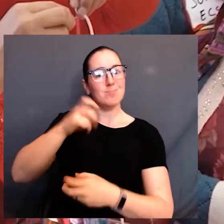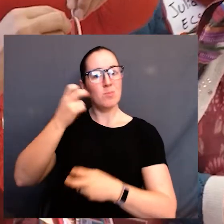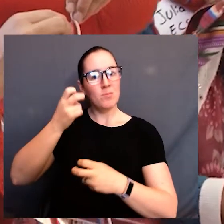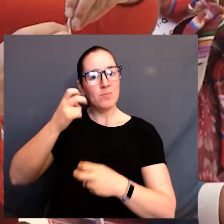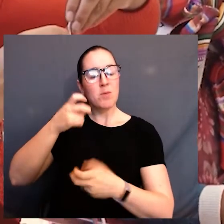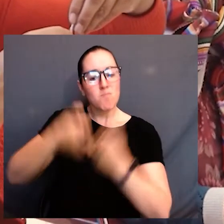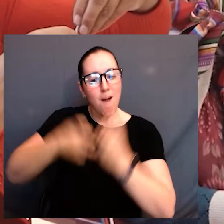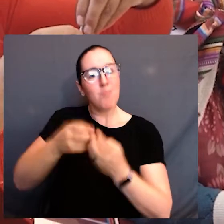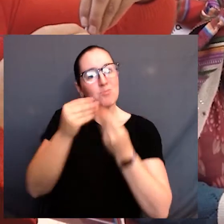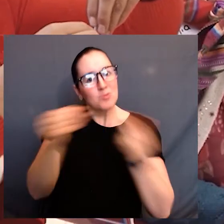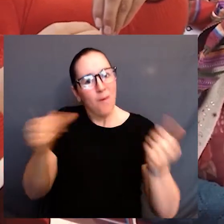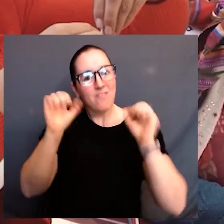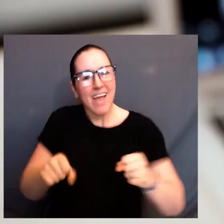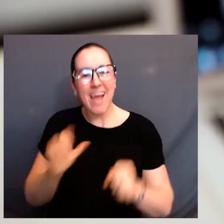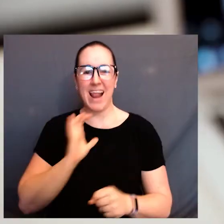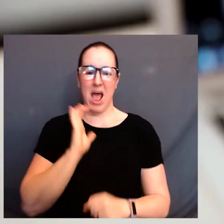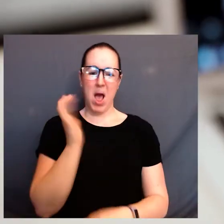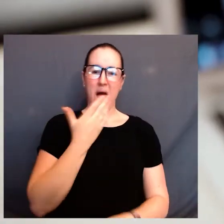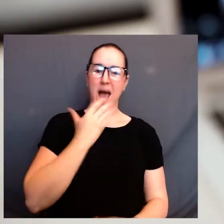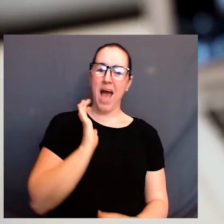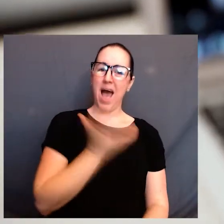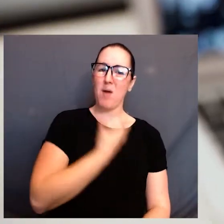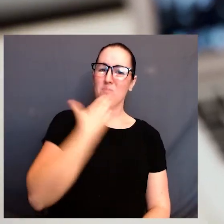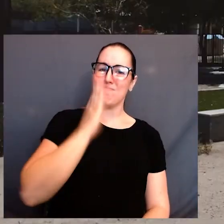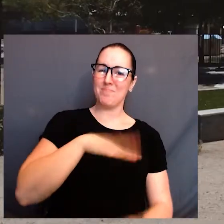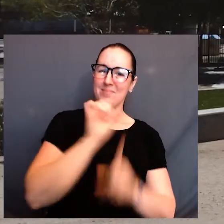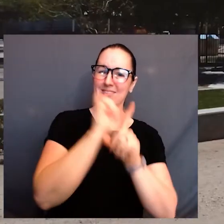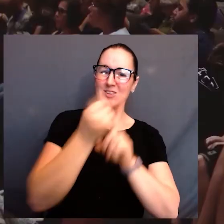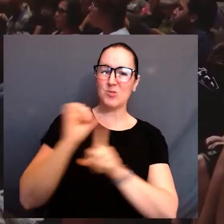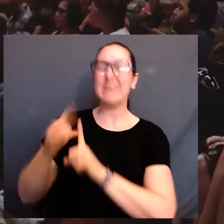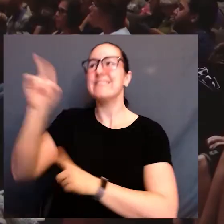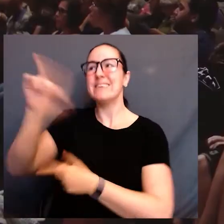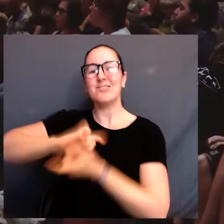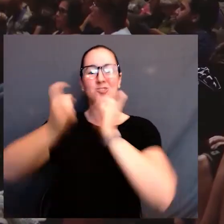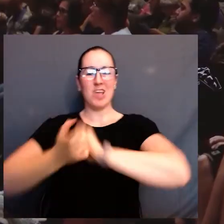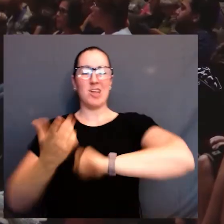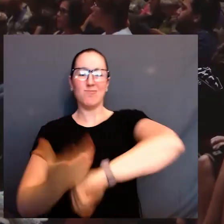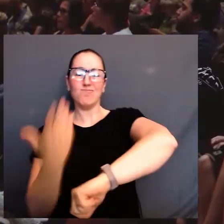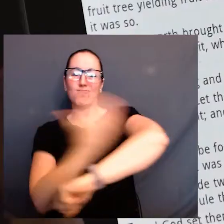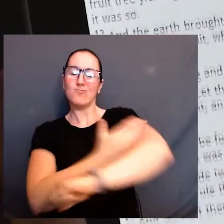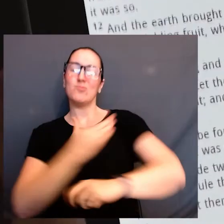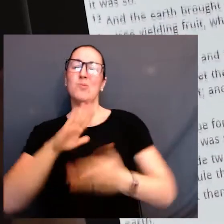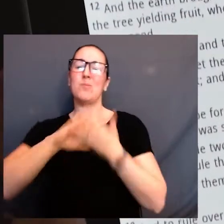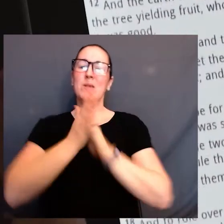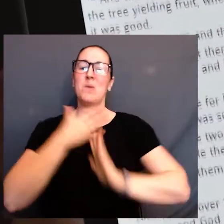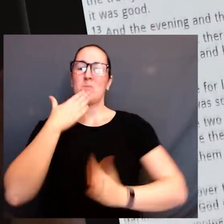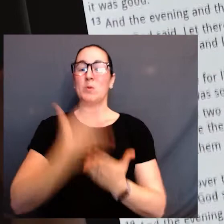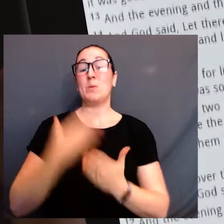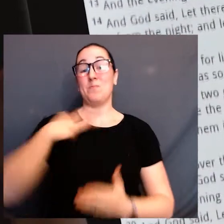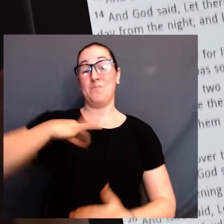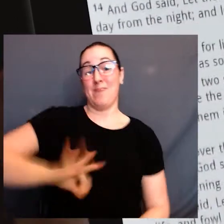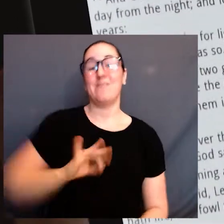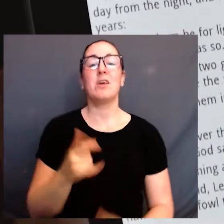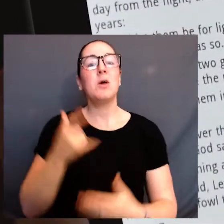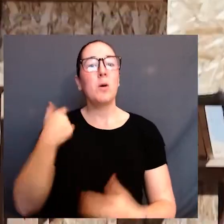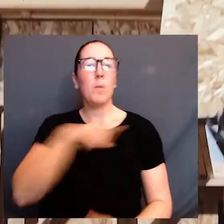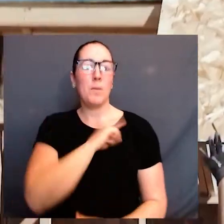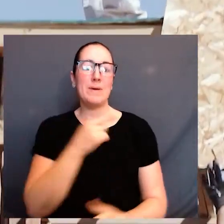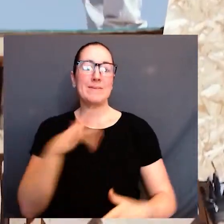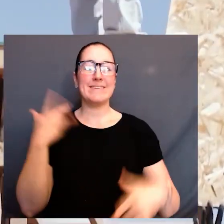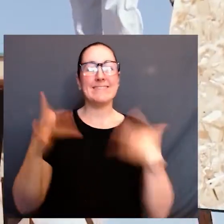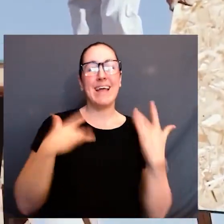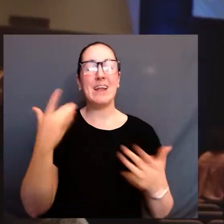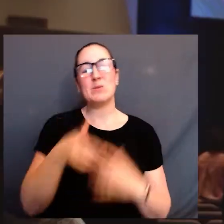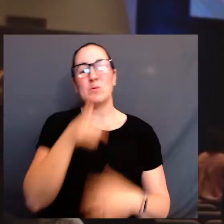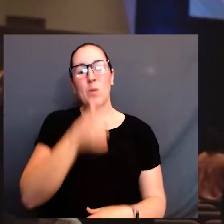world, but we have a real God who cares about those issues and can transform those difficult things in our life and bring good out of bad situations. Thank